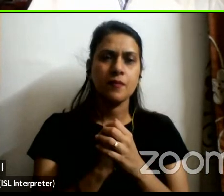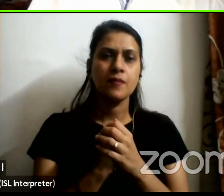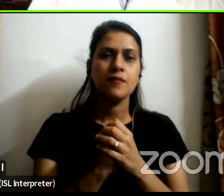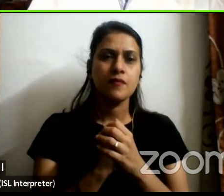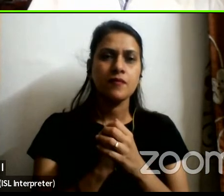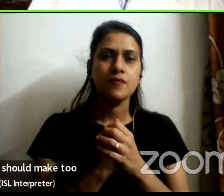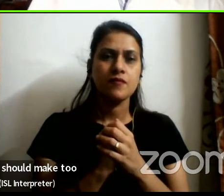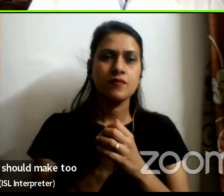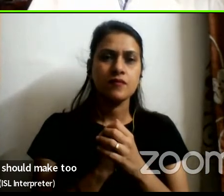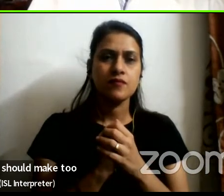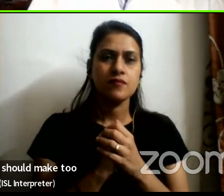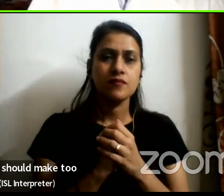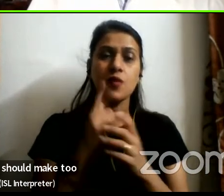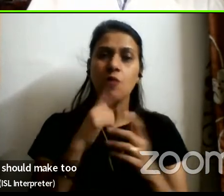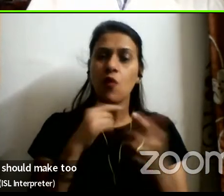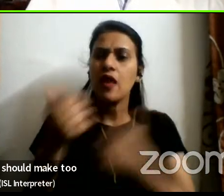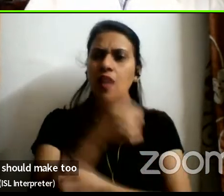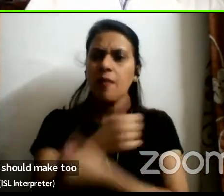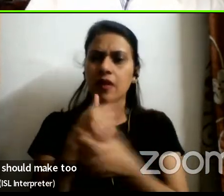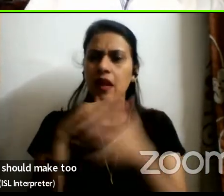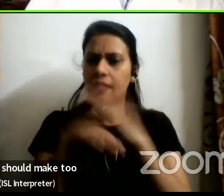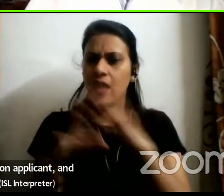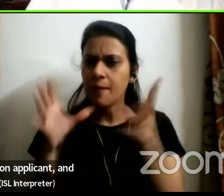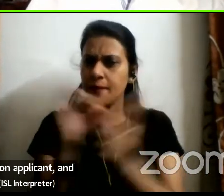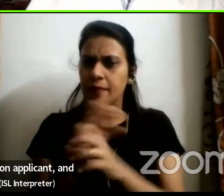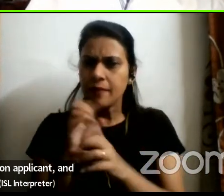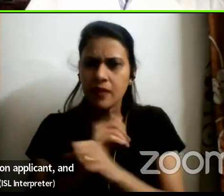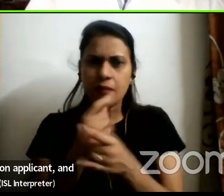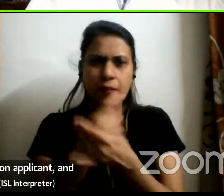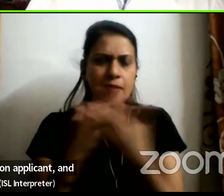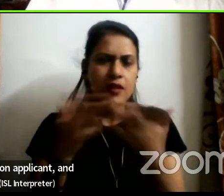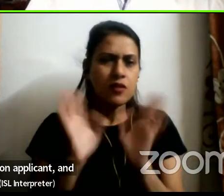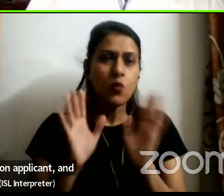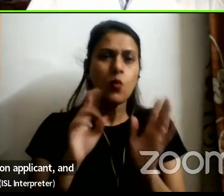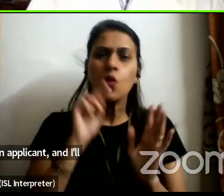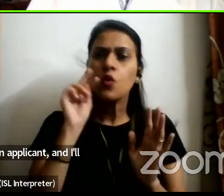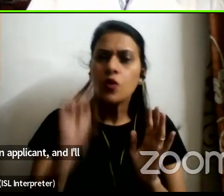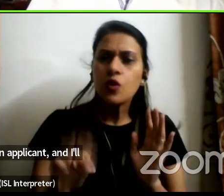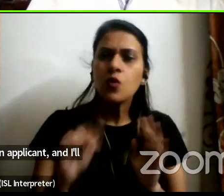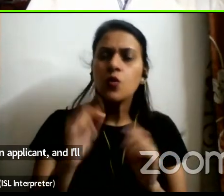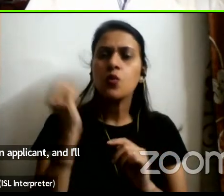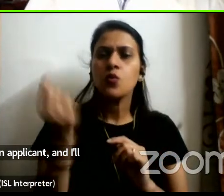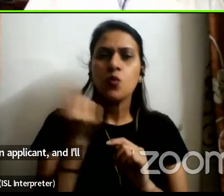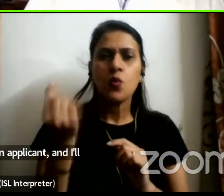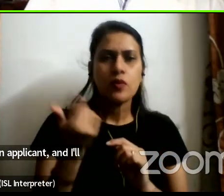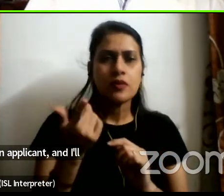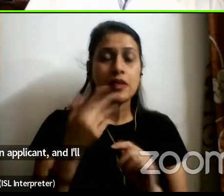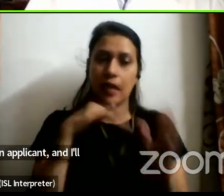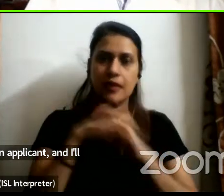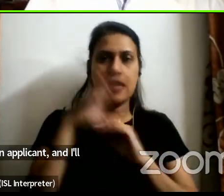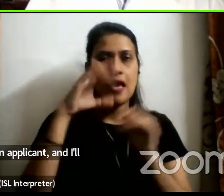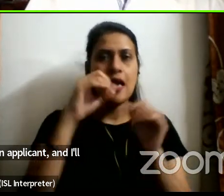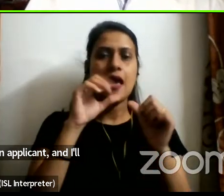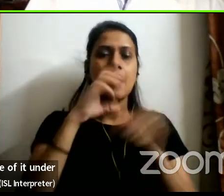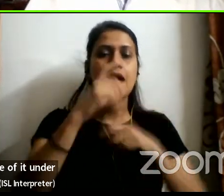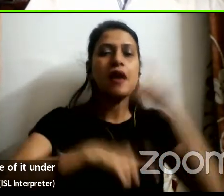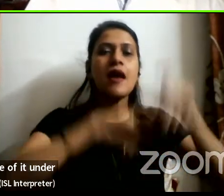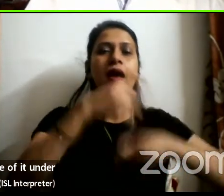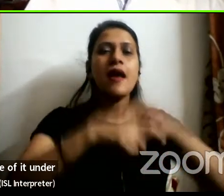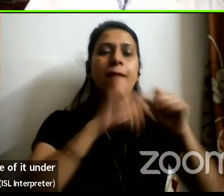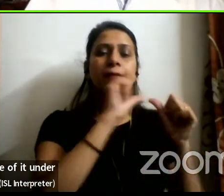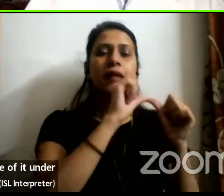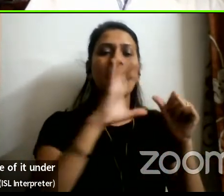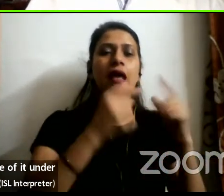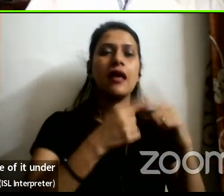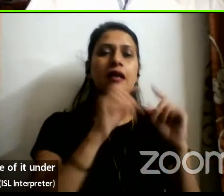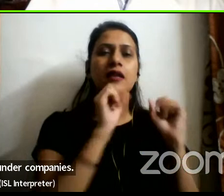of competition appellate tribunal. I'll tell you why. It's just that we have not made use of it. Under Companies Act, the statute which establishes